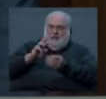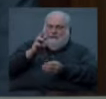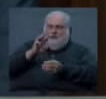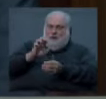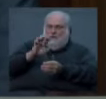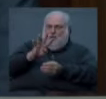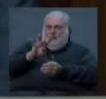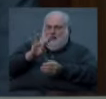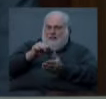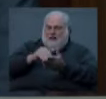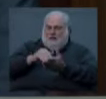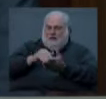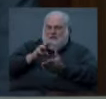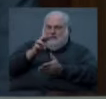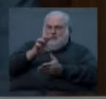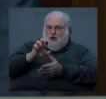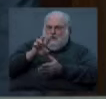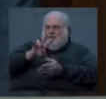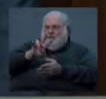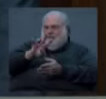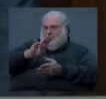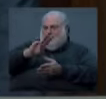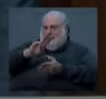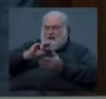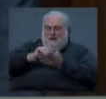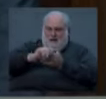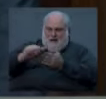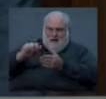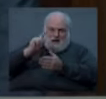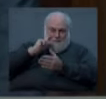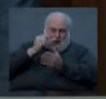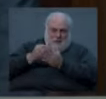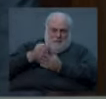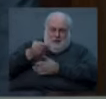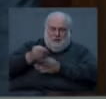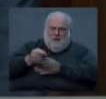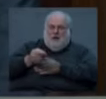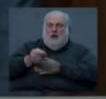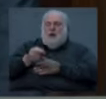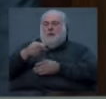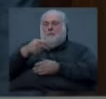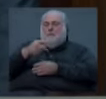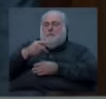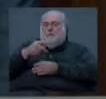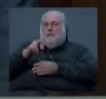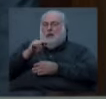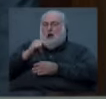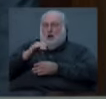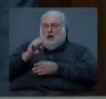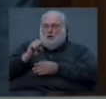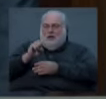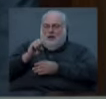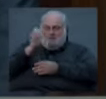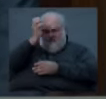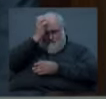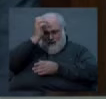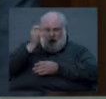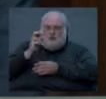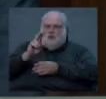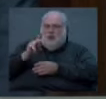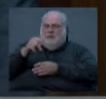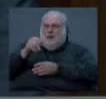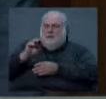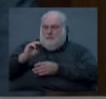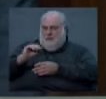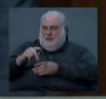$648,617 for the purchase of one Pierce Velocity pumper truck for the Little Rock Fire Department and for other purposes, a portion